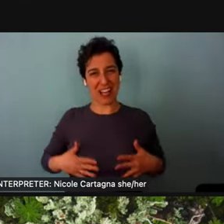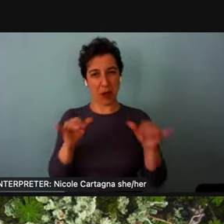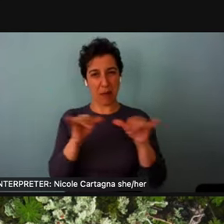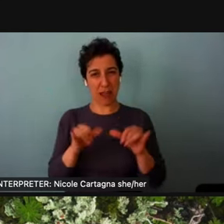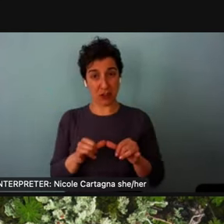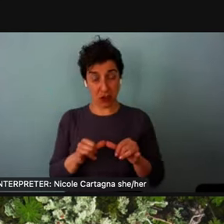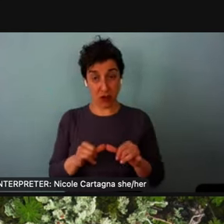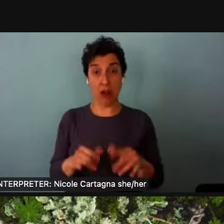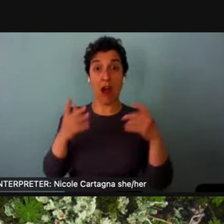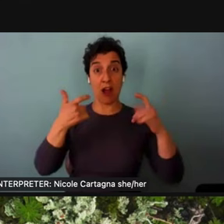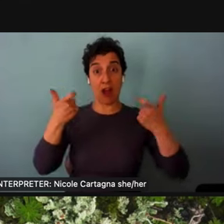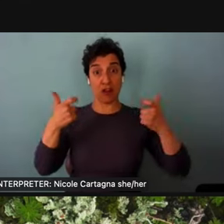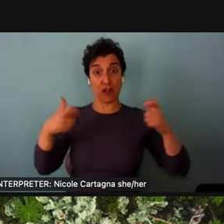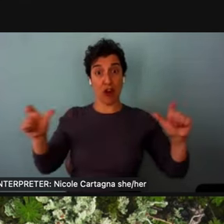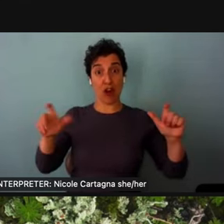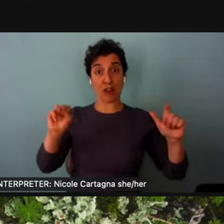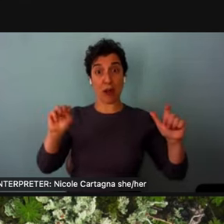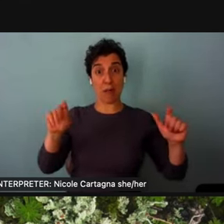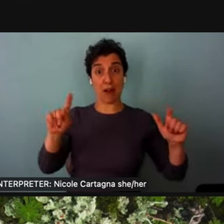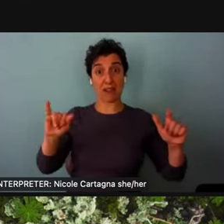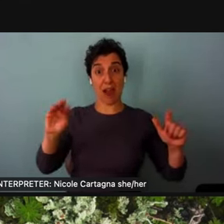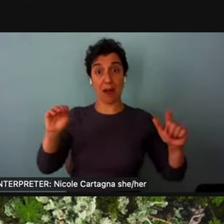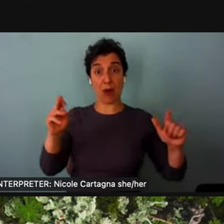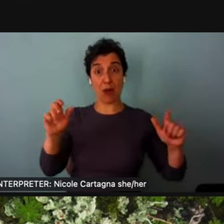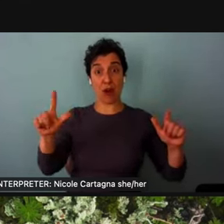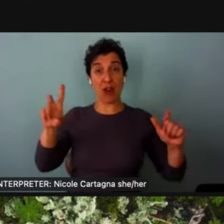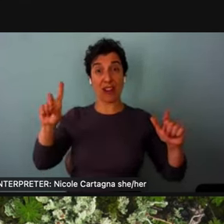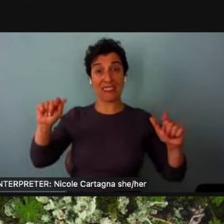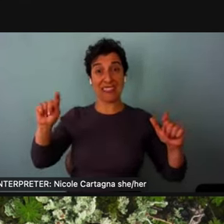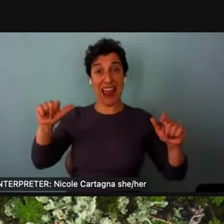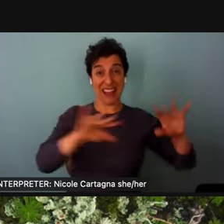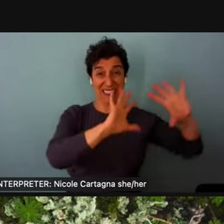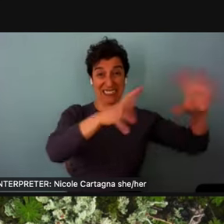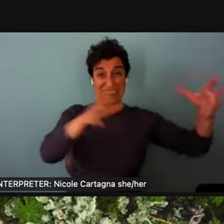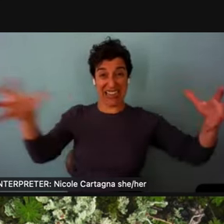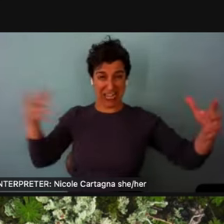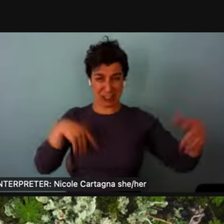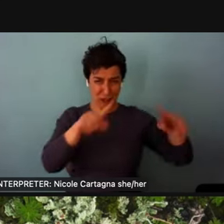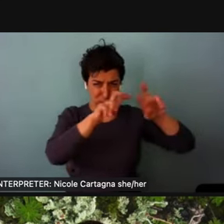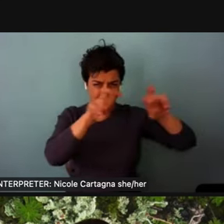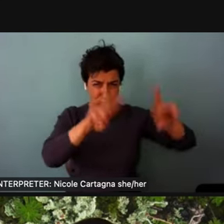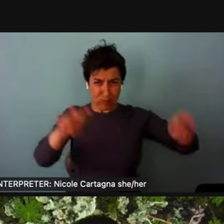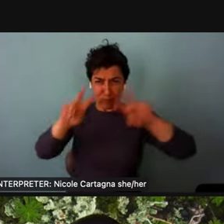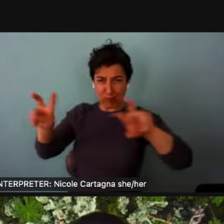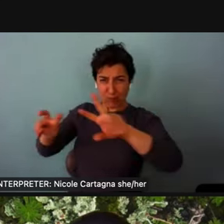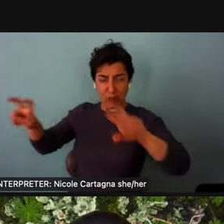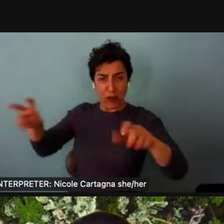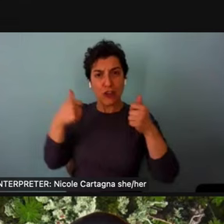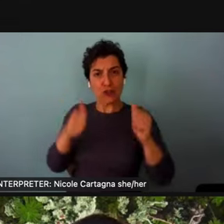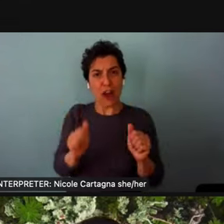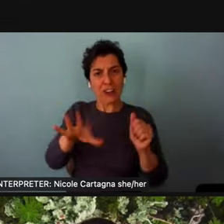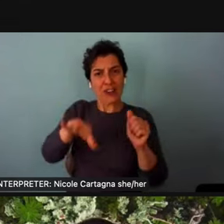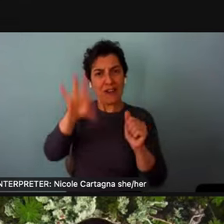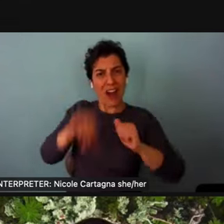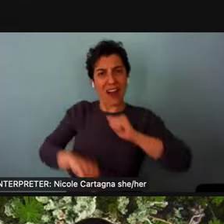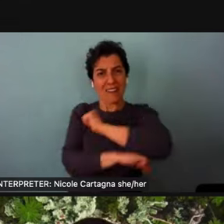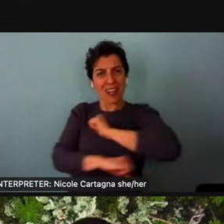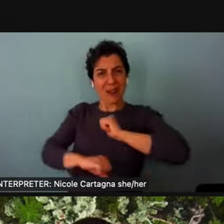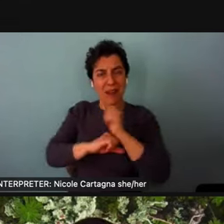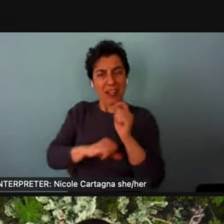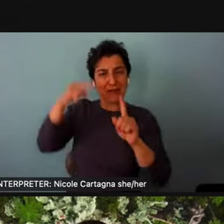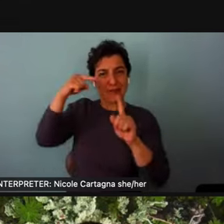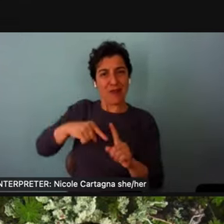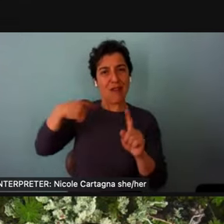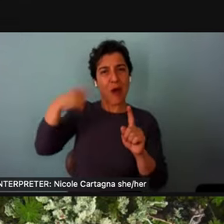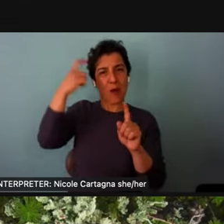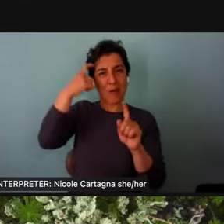multimodal datasets, he seeks to discover fundamental principles of brain network organization, how brain networks are organized